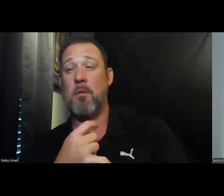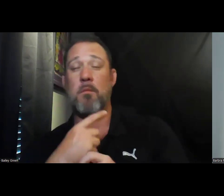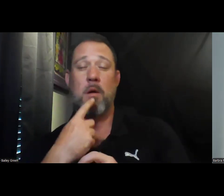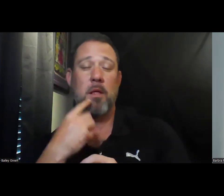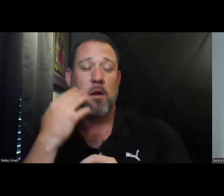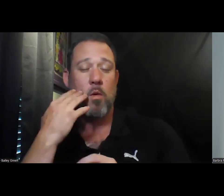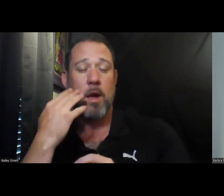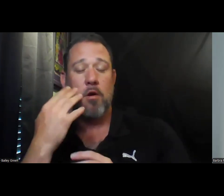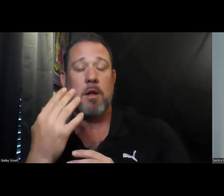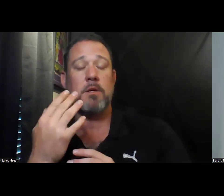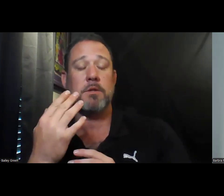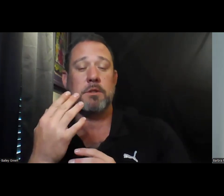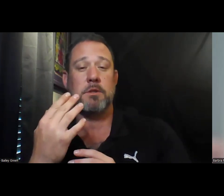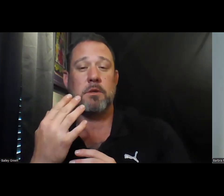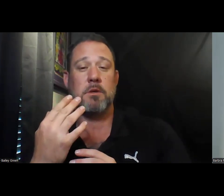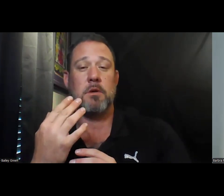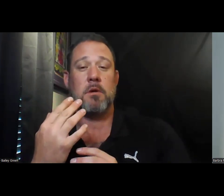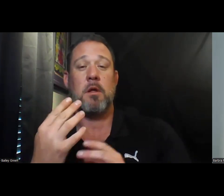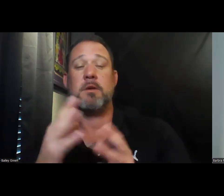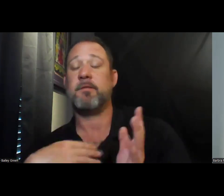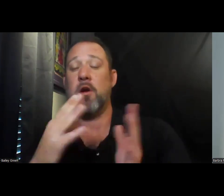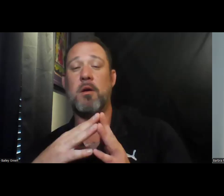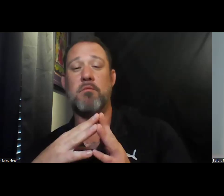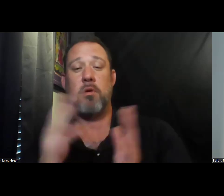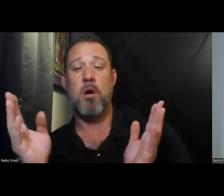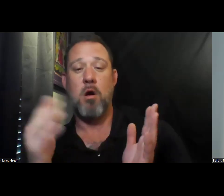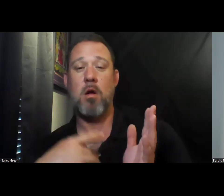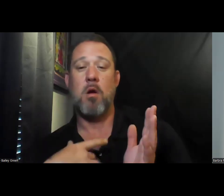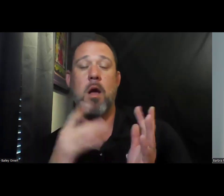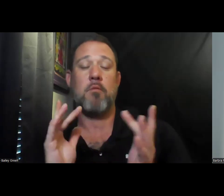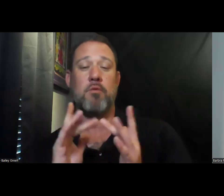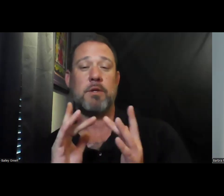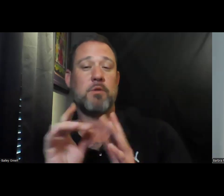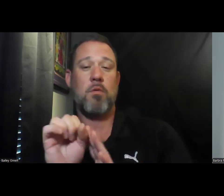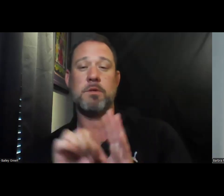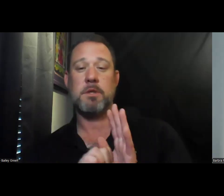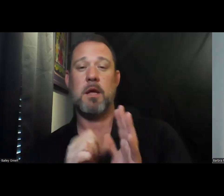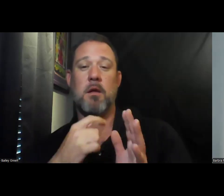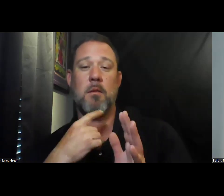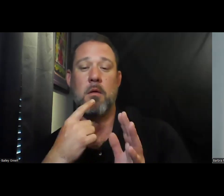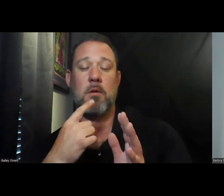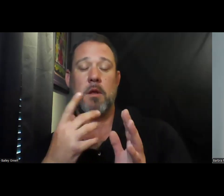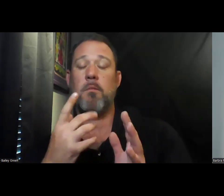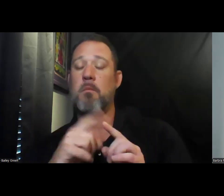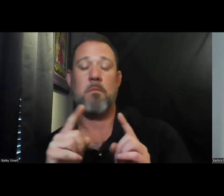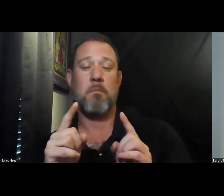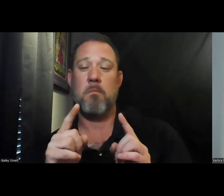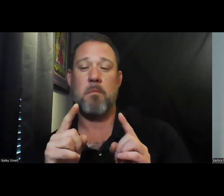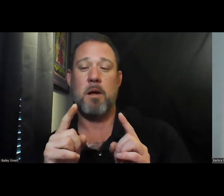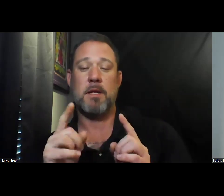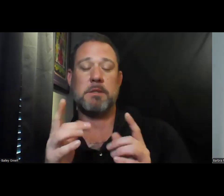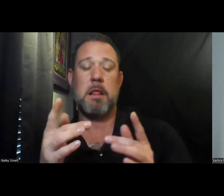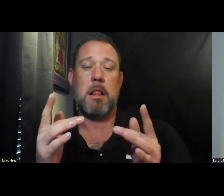awareness campaign that is very broad, and you might say, oh, I'm reaching the whole state with our public awareness campaign, but the touch is so